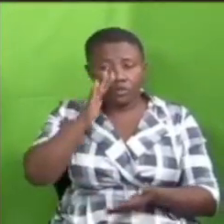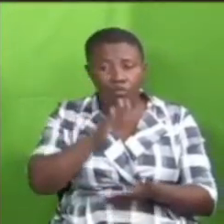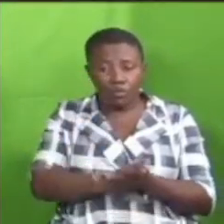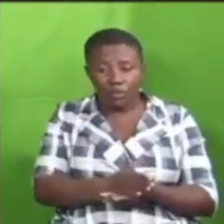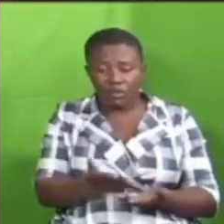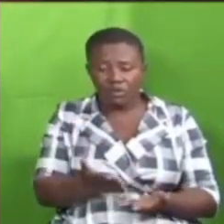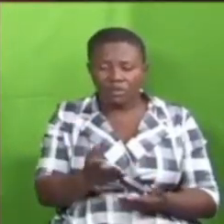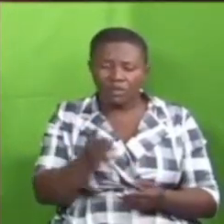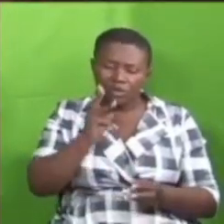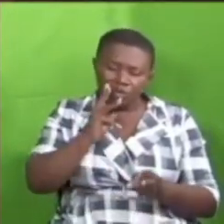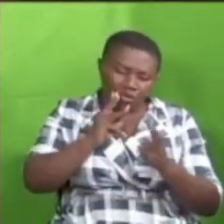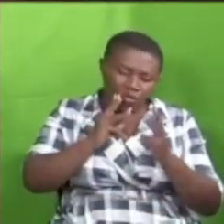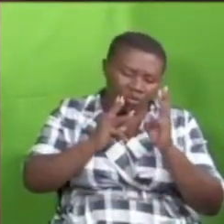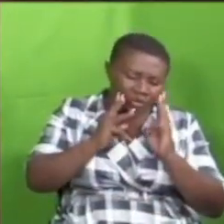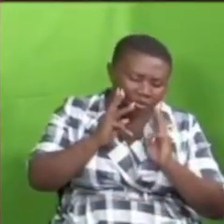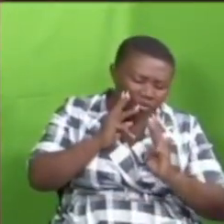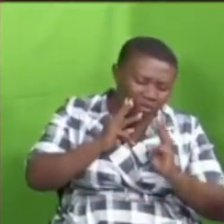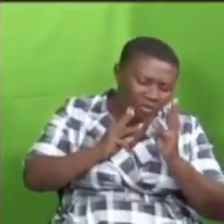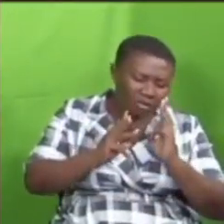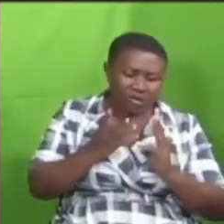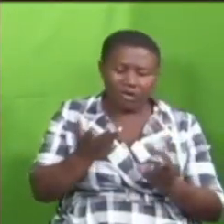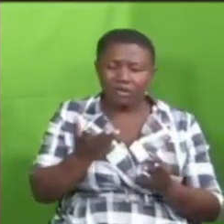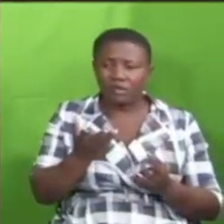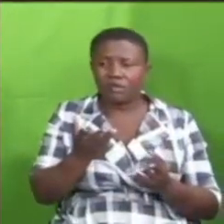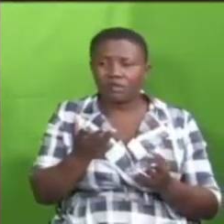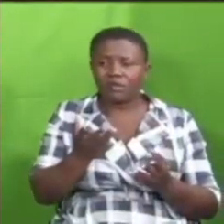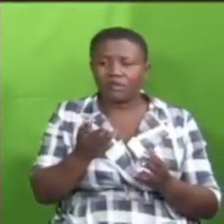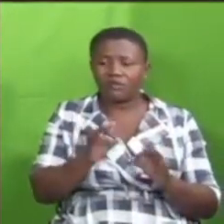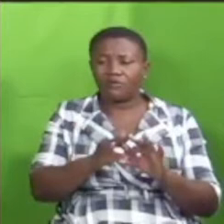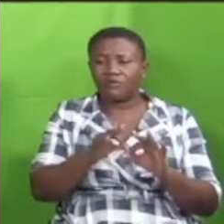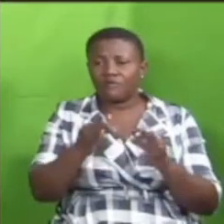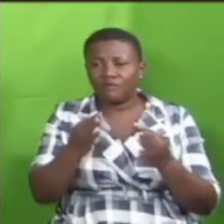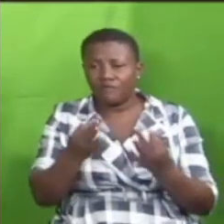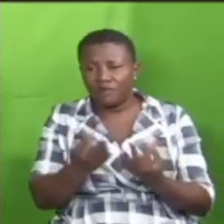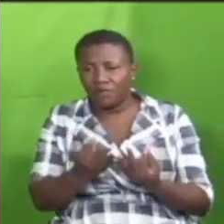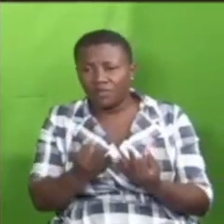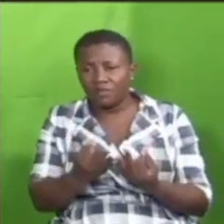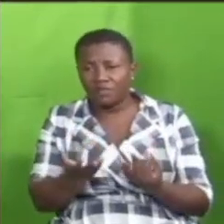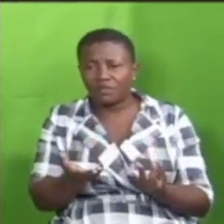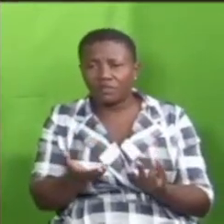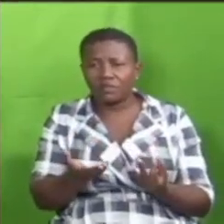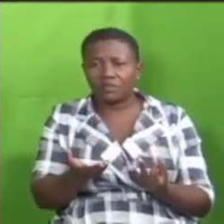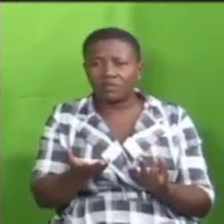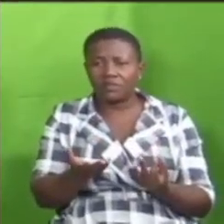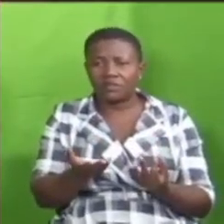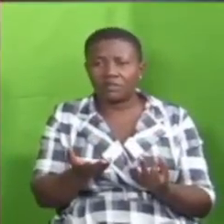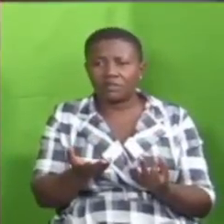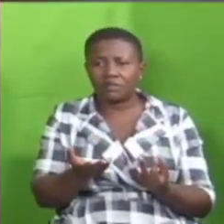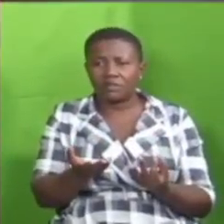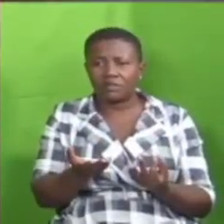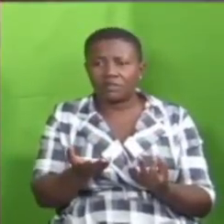lamenting. His family, the young man he was born with, are